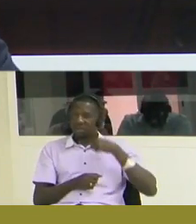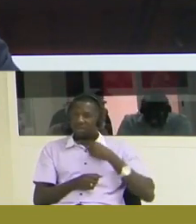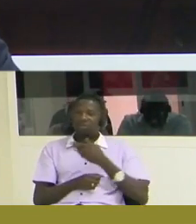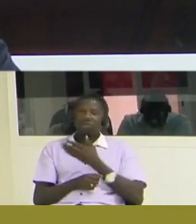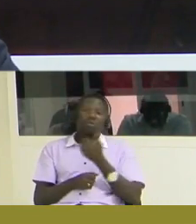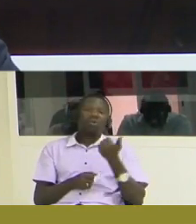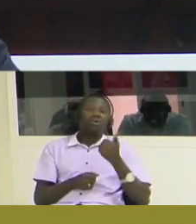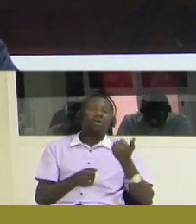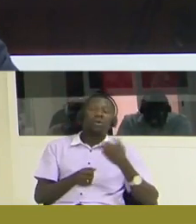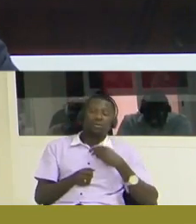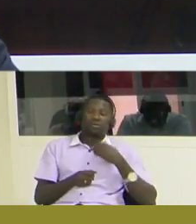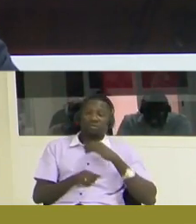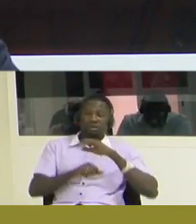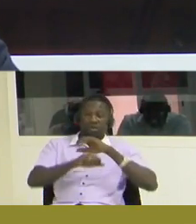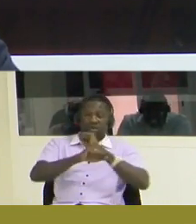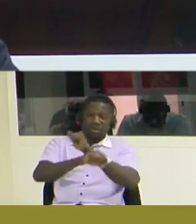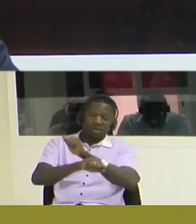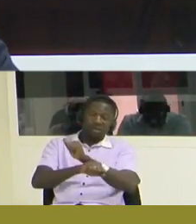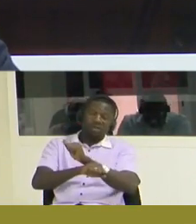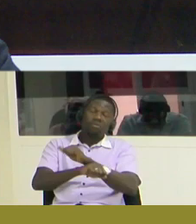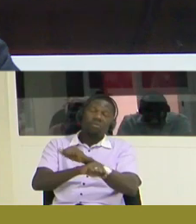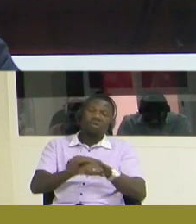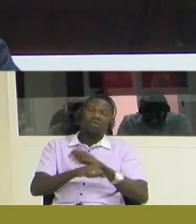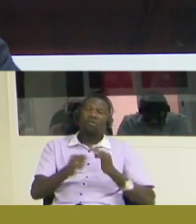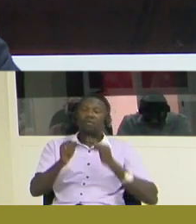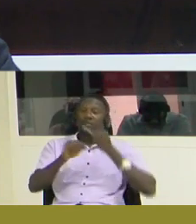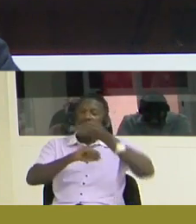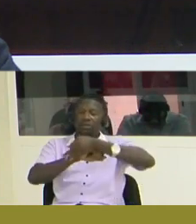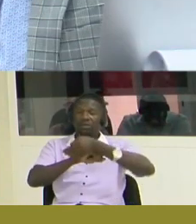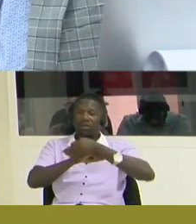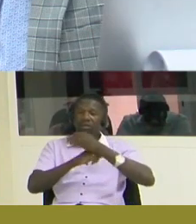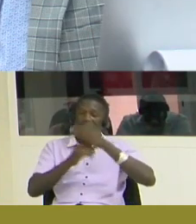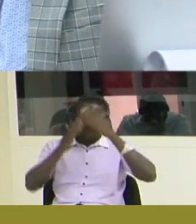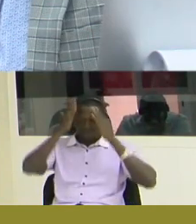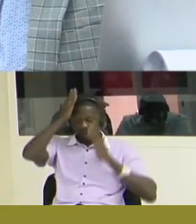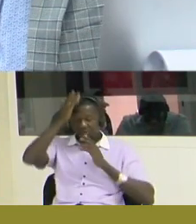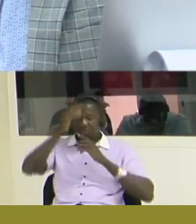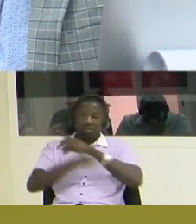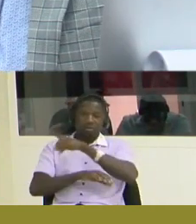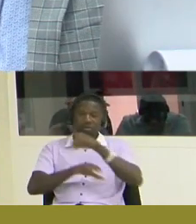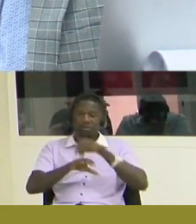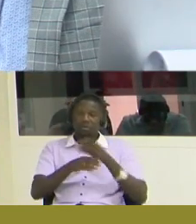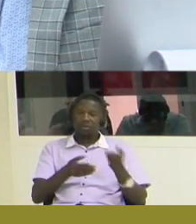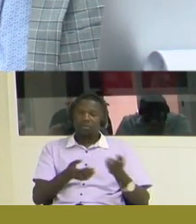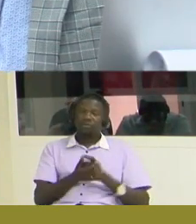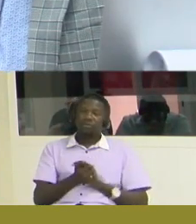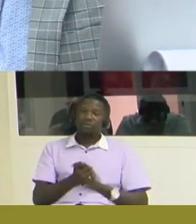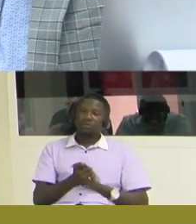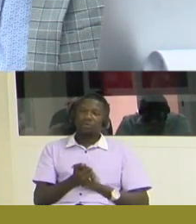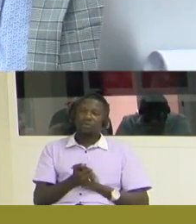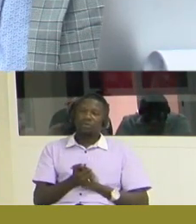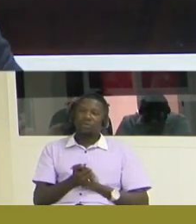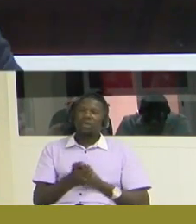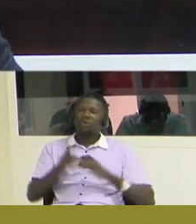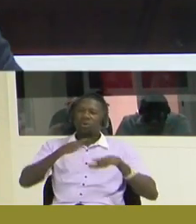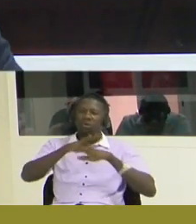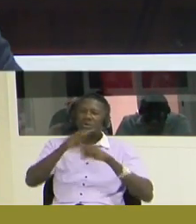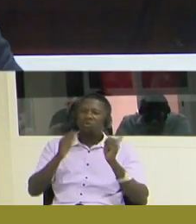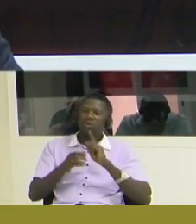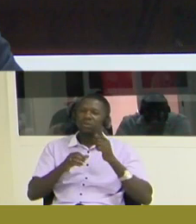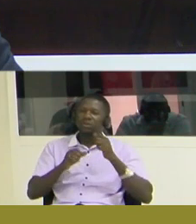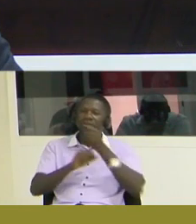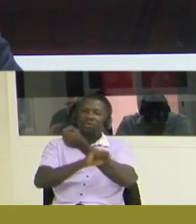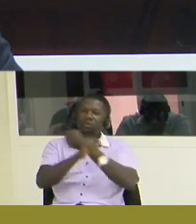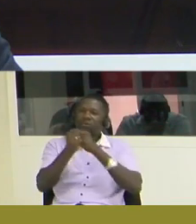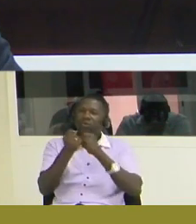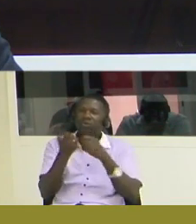at federa barracks and under what conditions I don't exactly know I